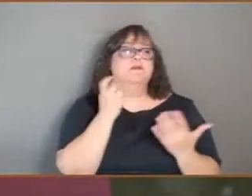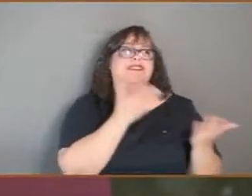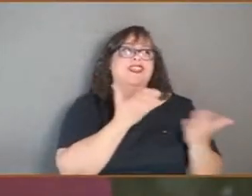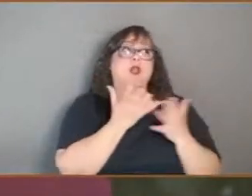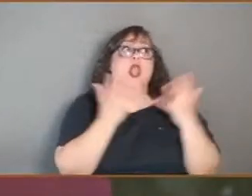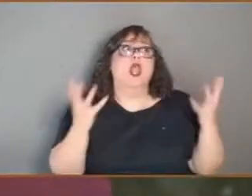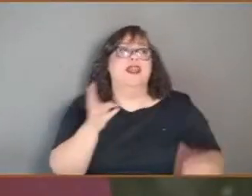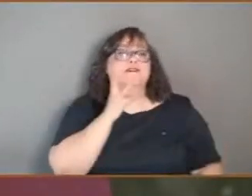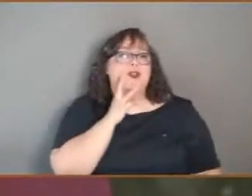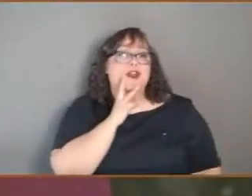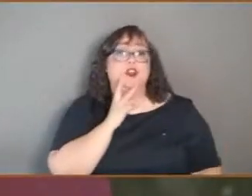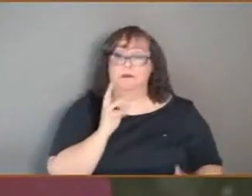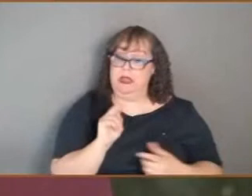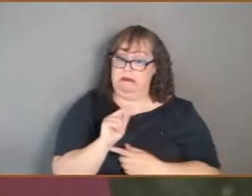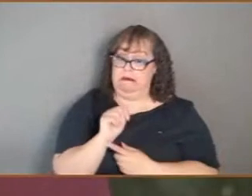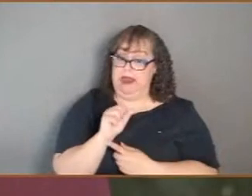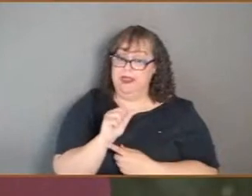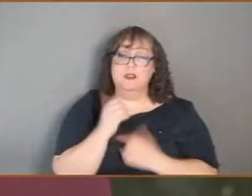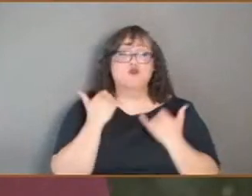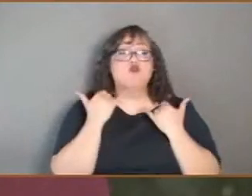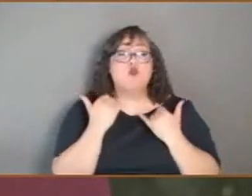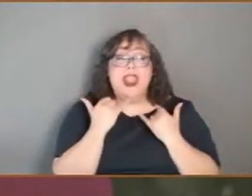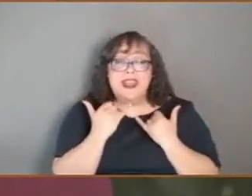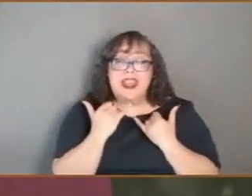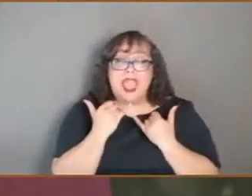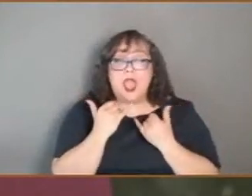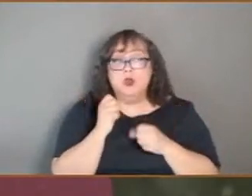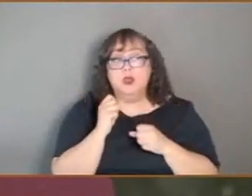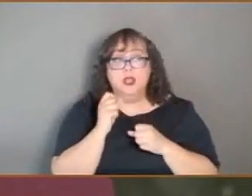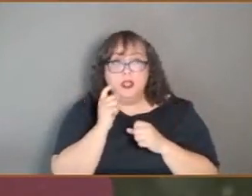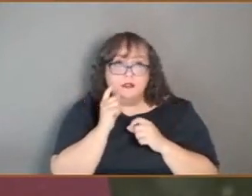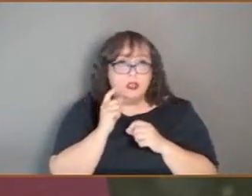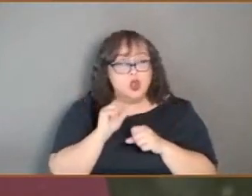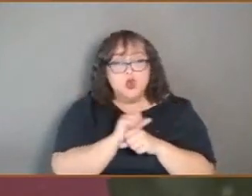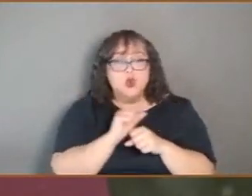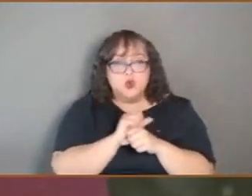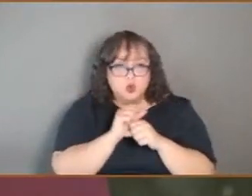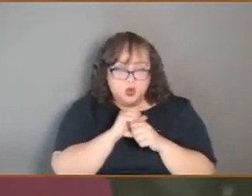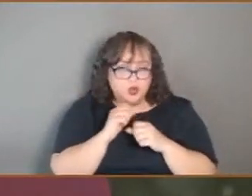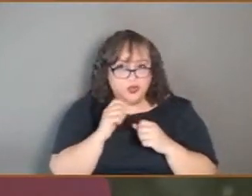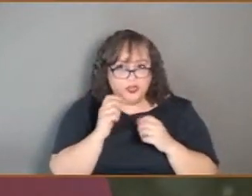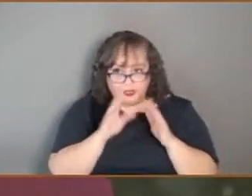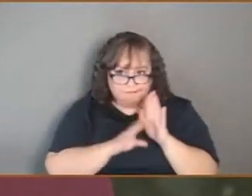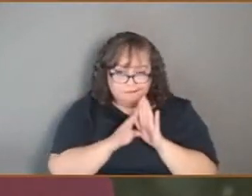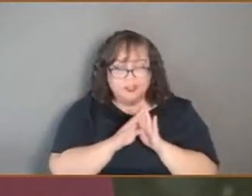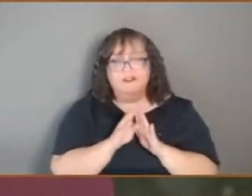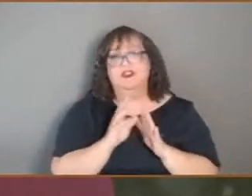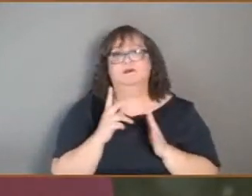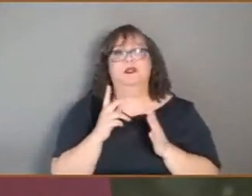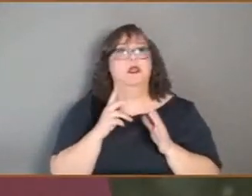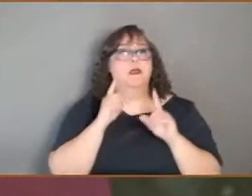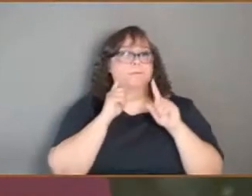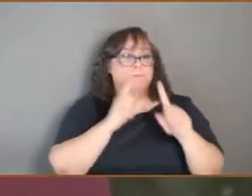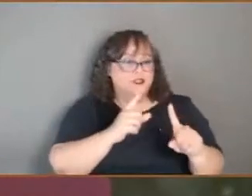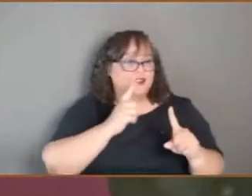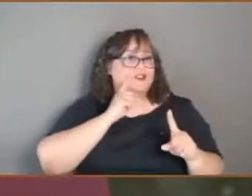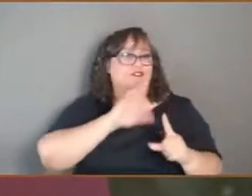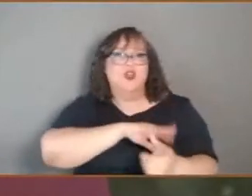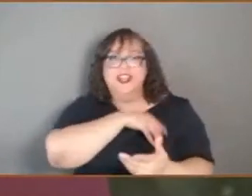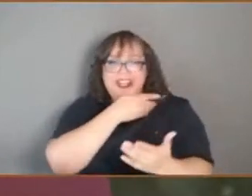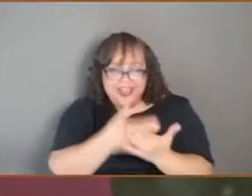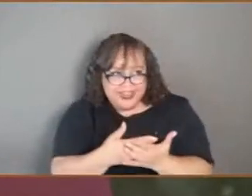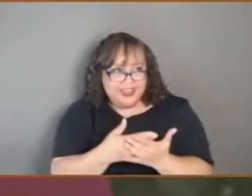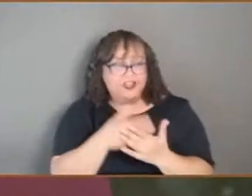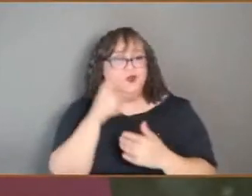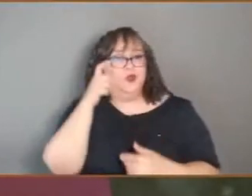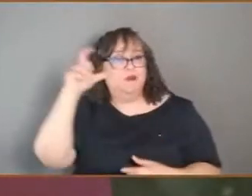working on missions right now to go to the moon and go to deep space, like Orion. The whole Artemis program, right? Going to send the first woman to the surface